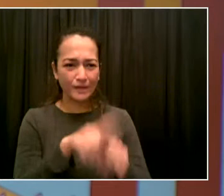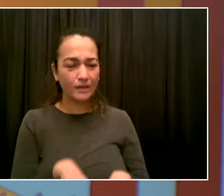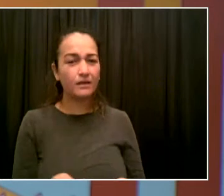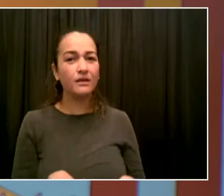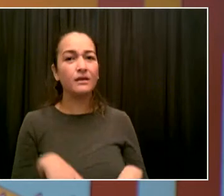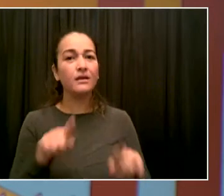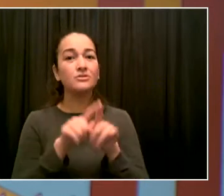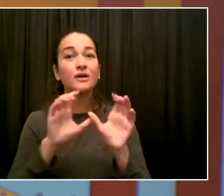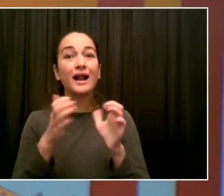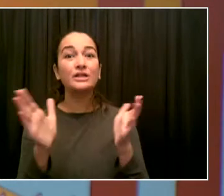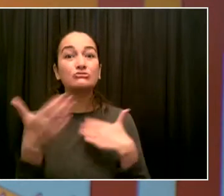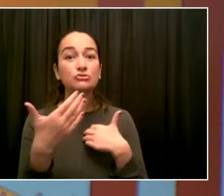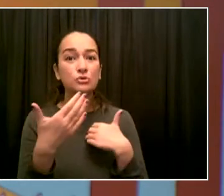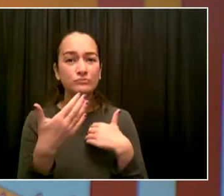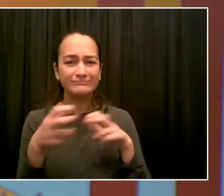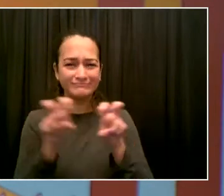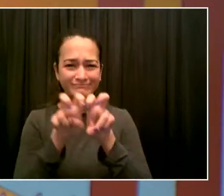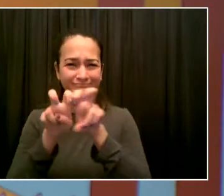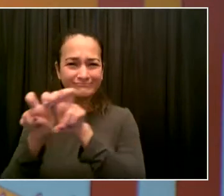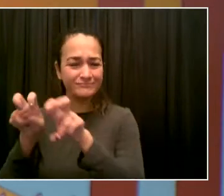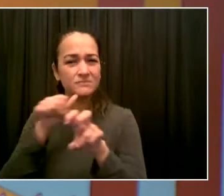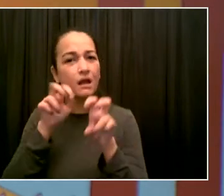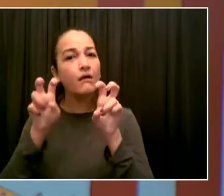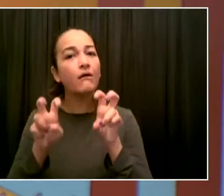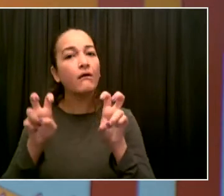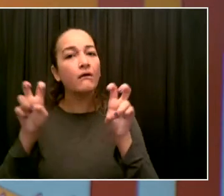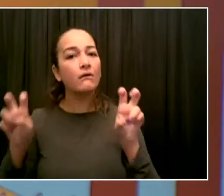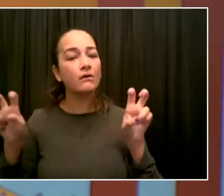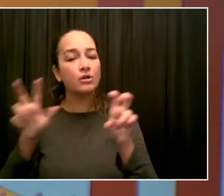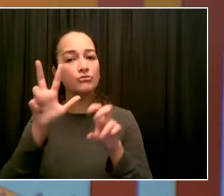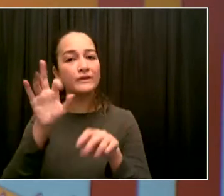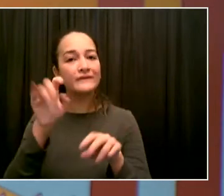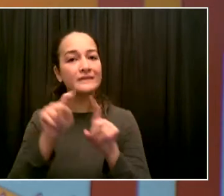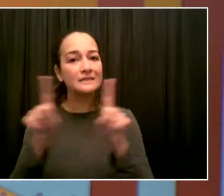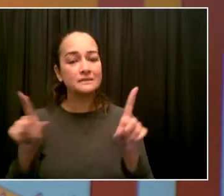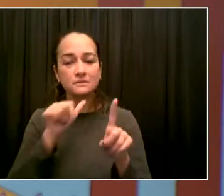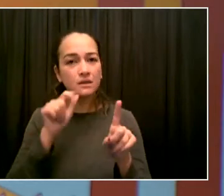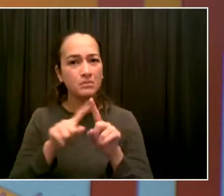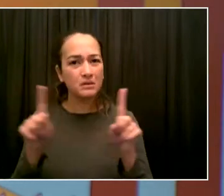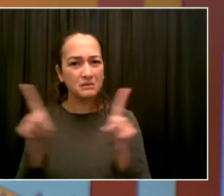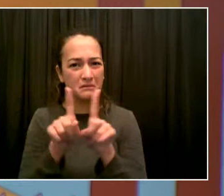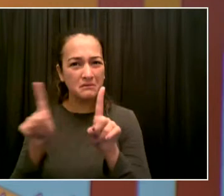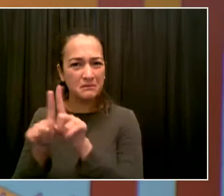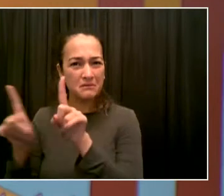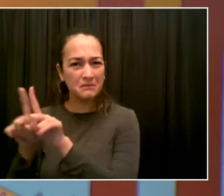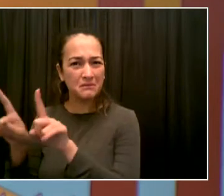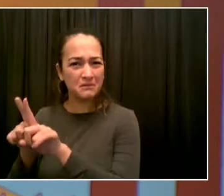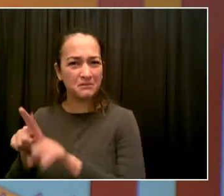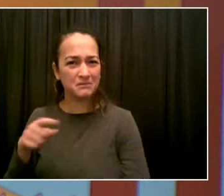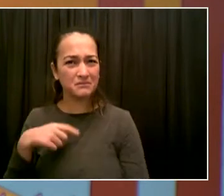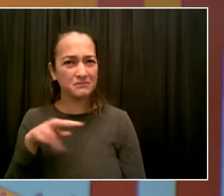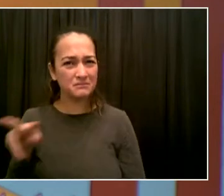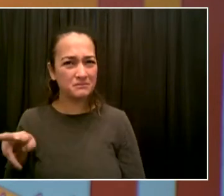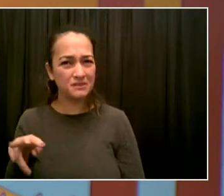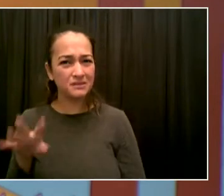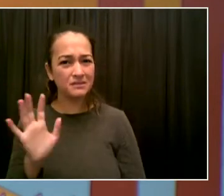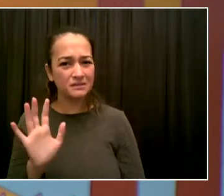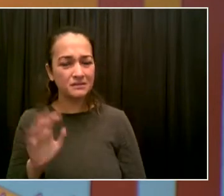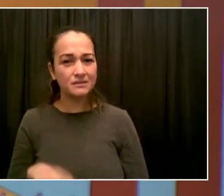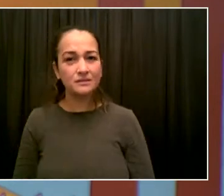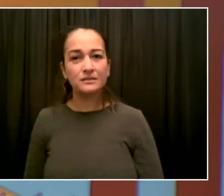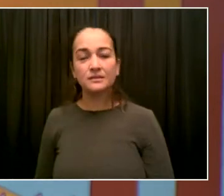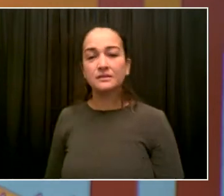want to emphasize passing in a hallway. Remember, people are masked. This has been one of the things that's been